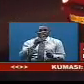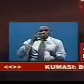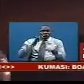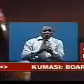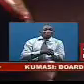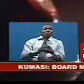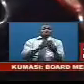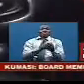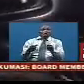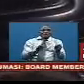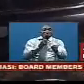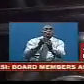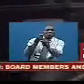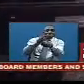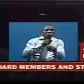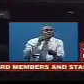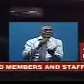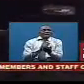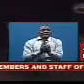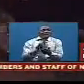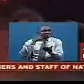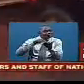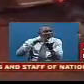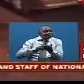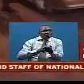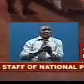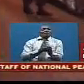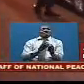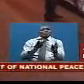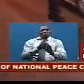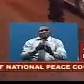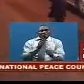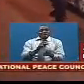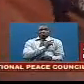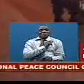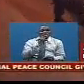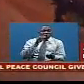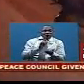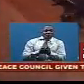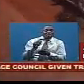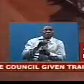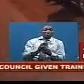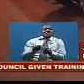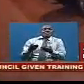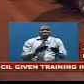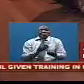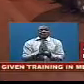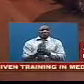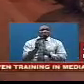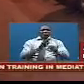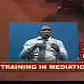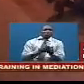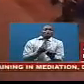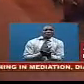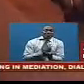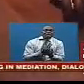assurance that strategies are being formulated to ensure that the checks are done more quickly. The police say they are at the service of the